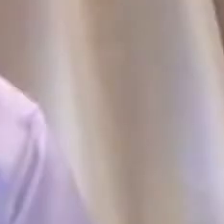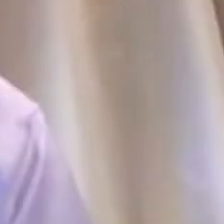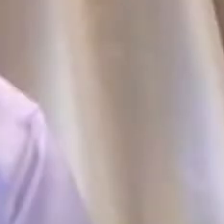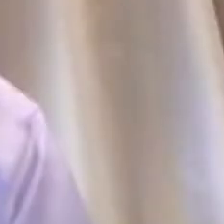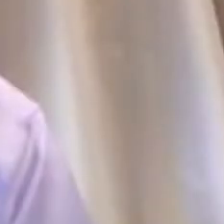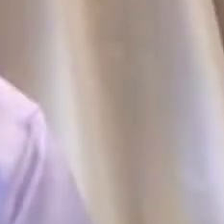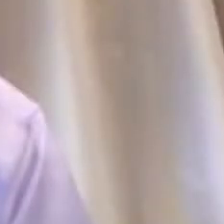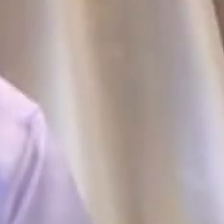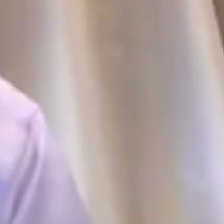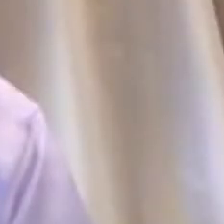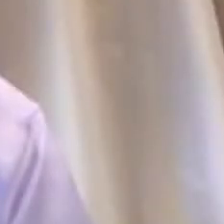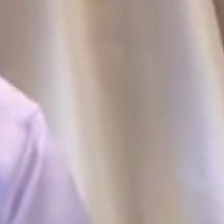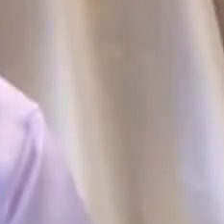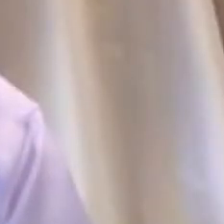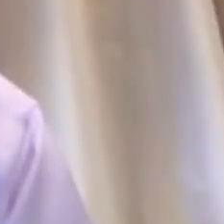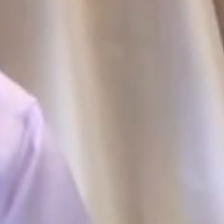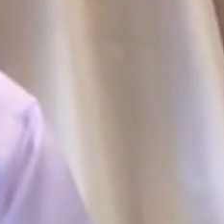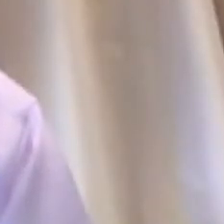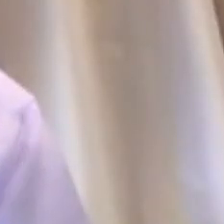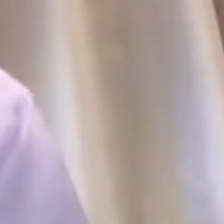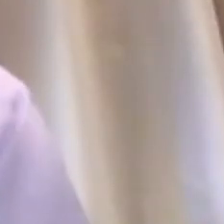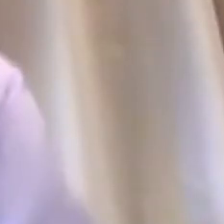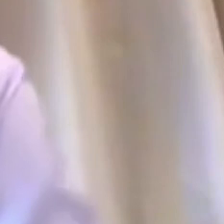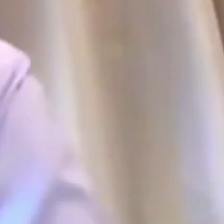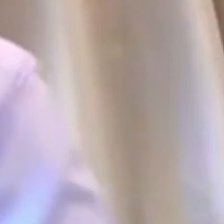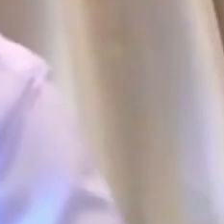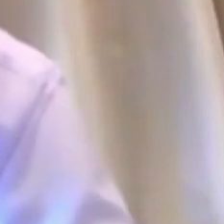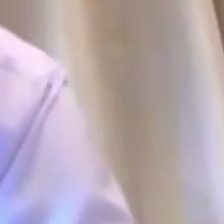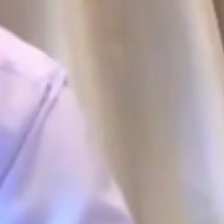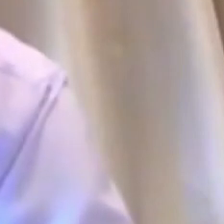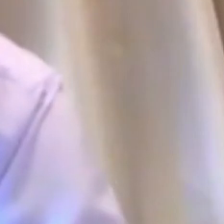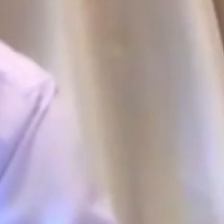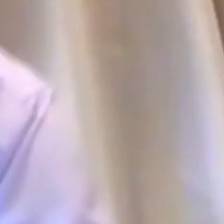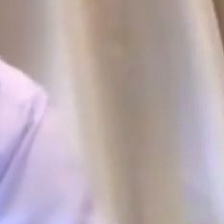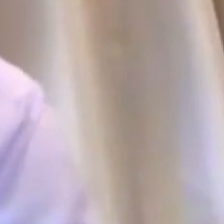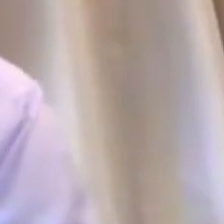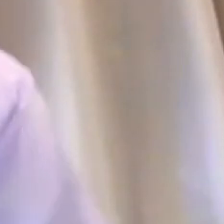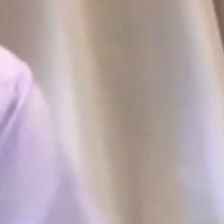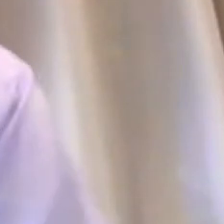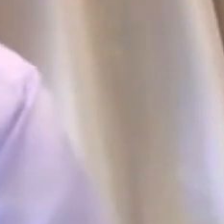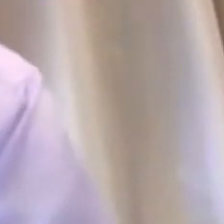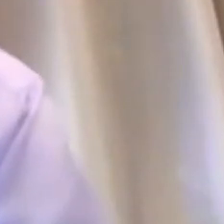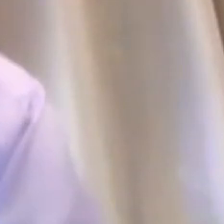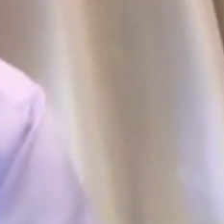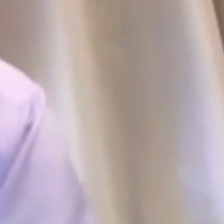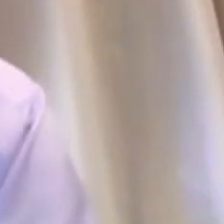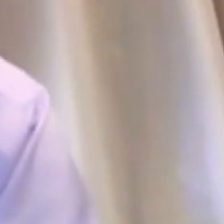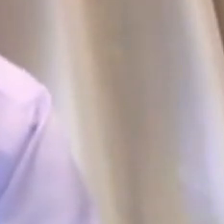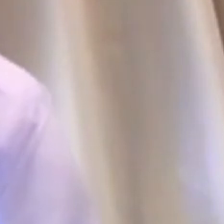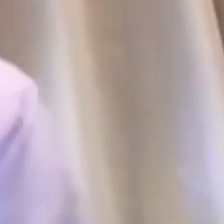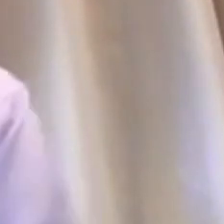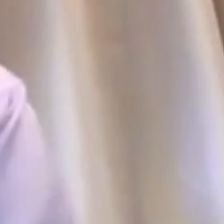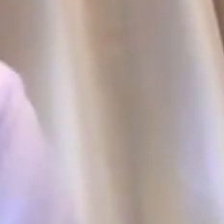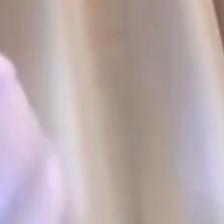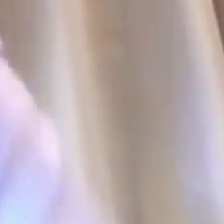Honourable Deputy Speaker, it seems that he's having a connection problem. Can I take this question on his behalf, sir?